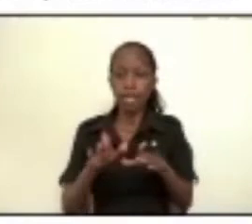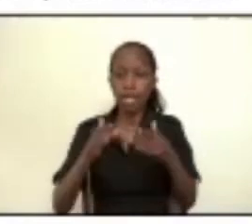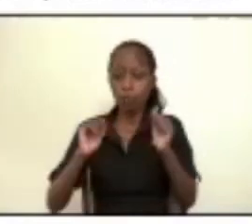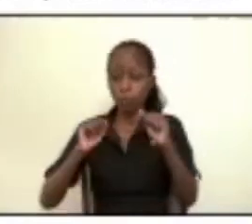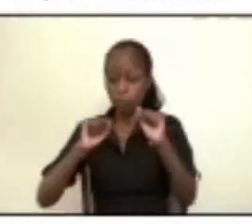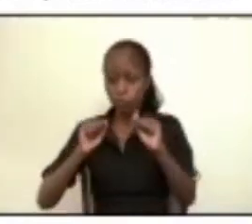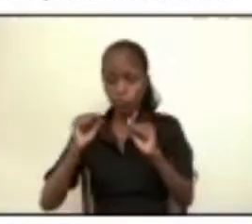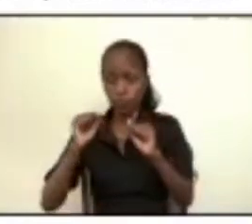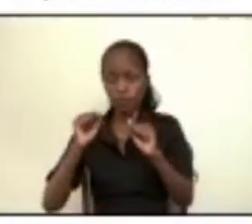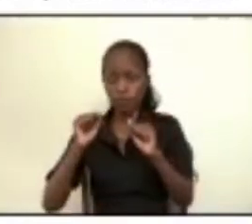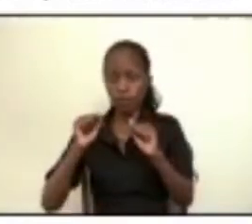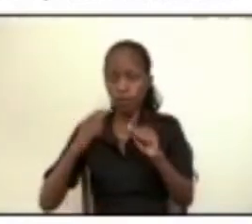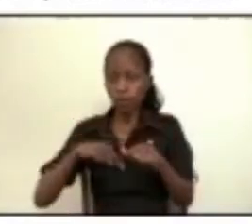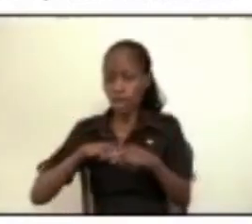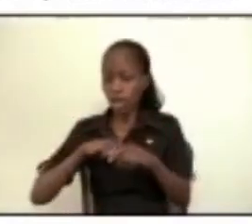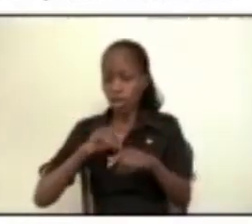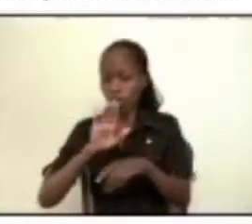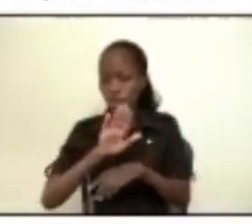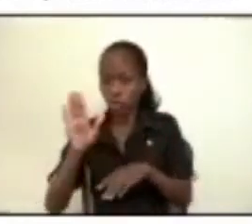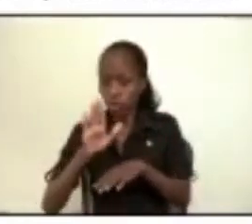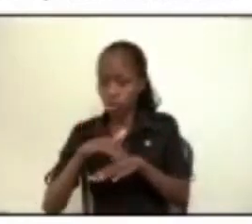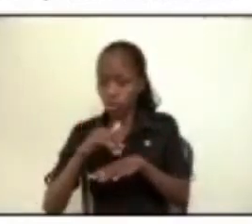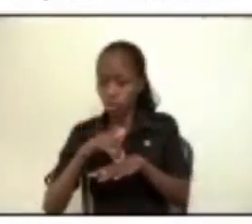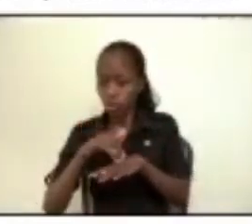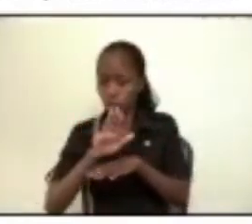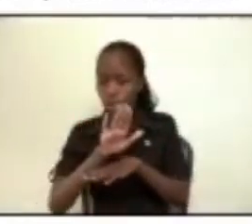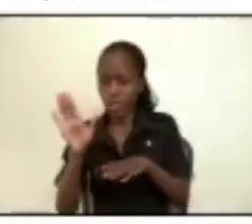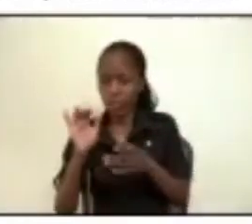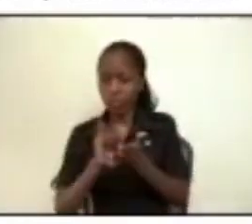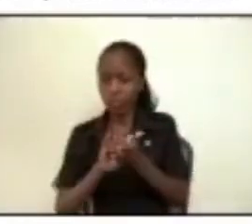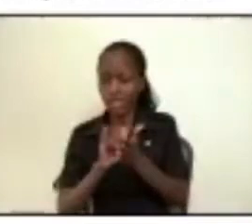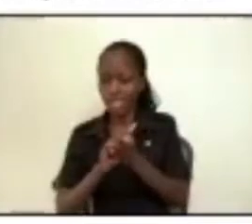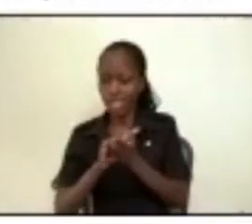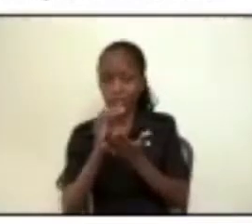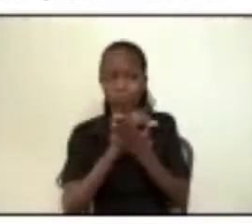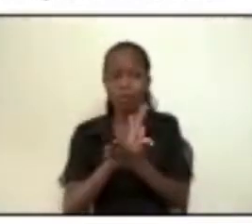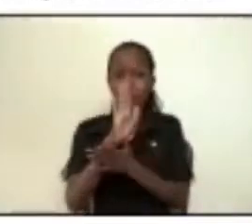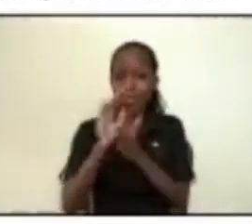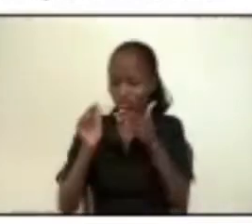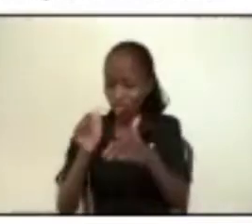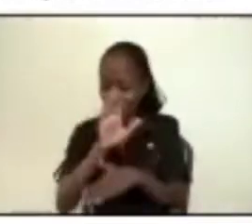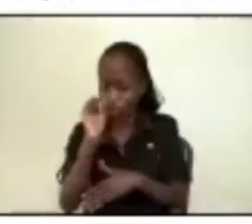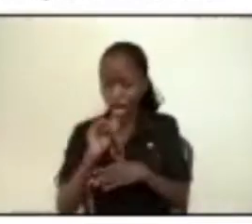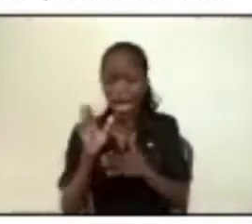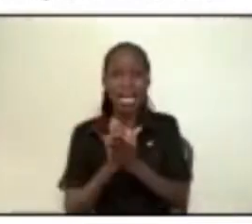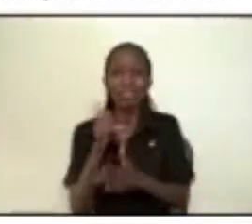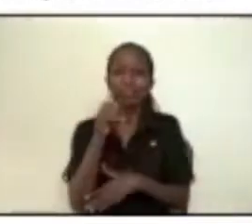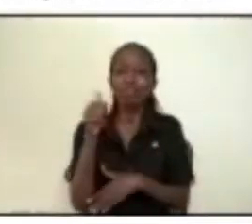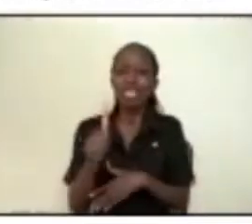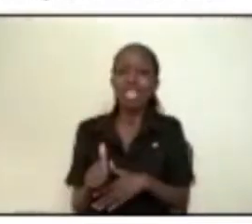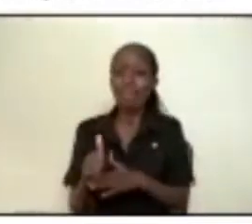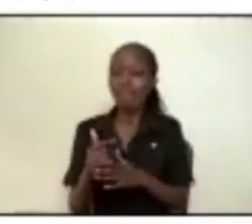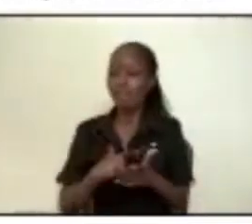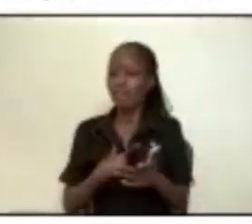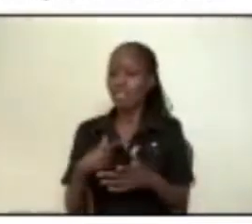genuinely and ethically call yourself, a Pan-African show if you're not actively covering these other countries? So